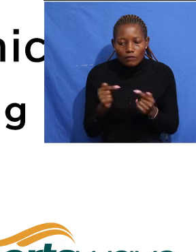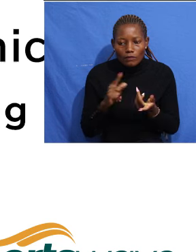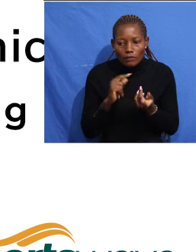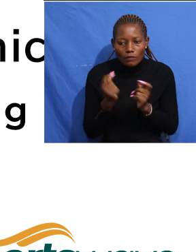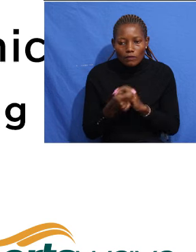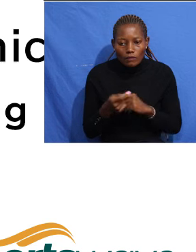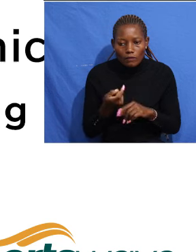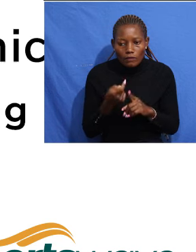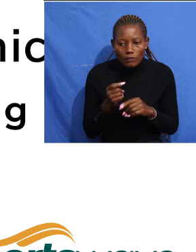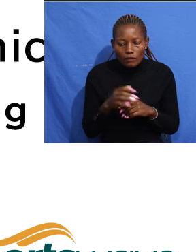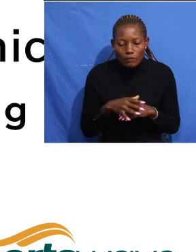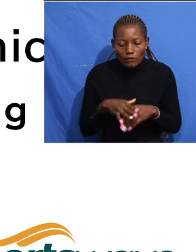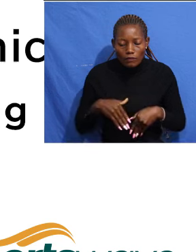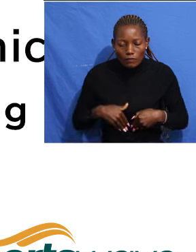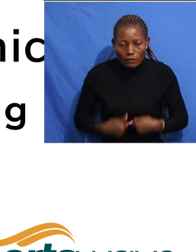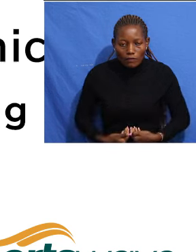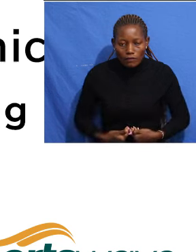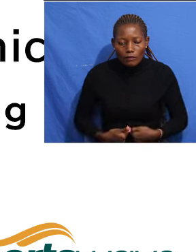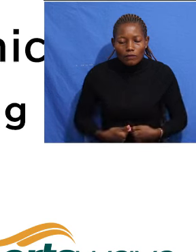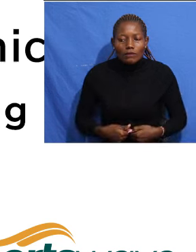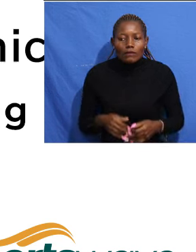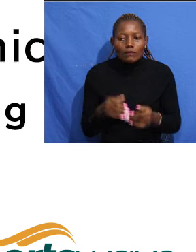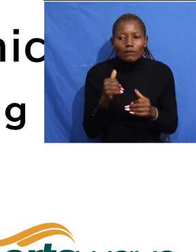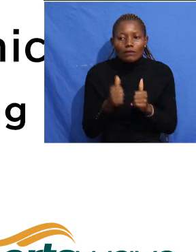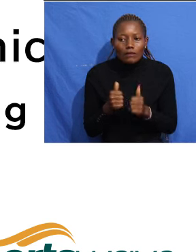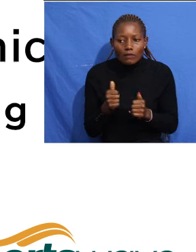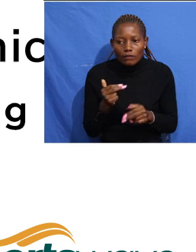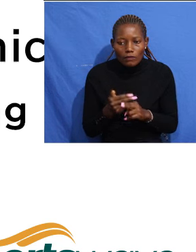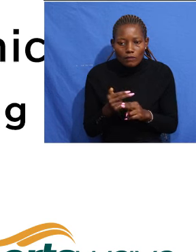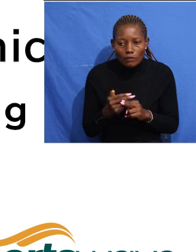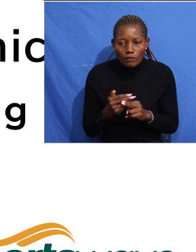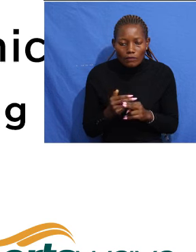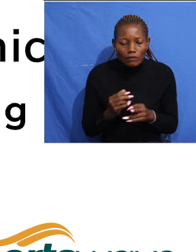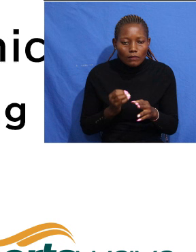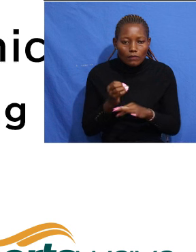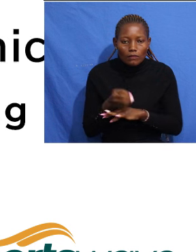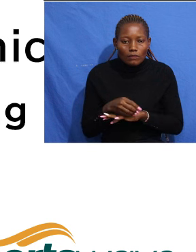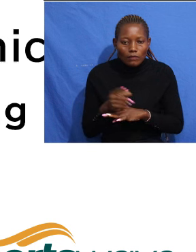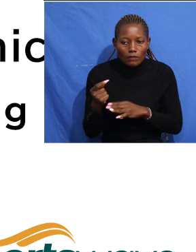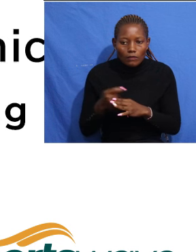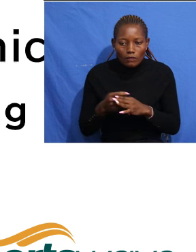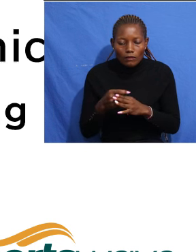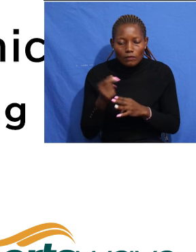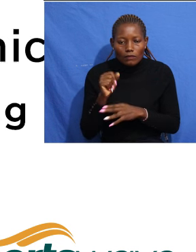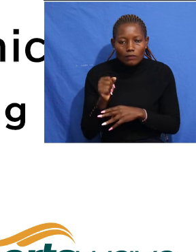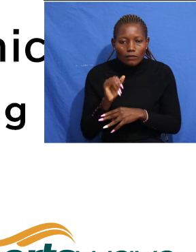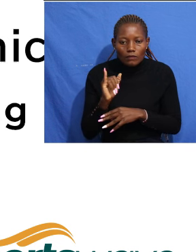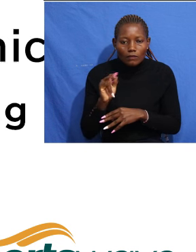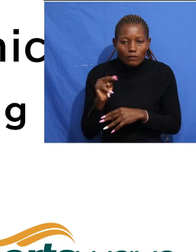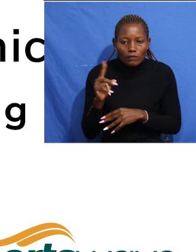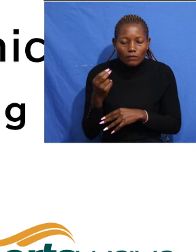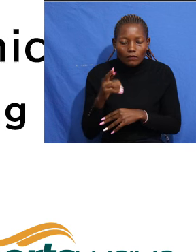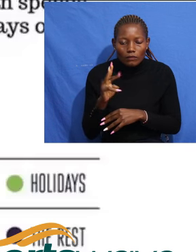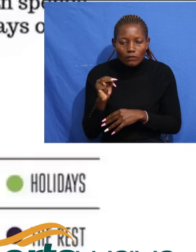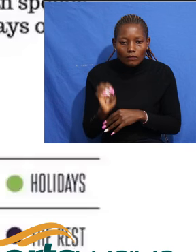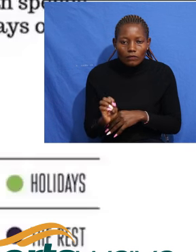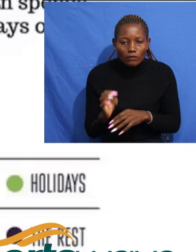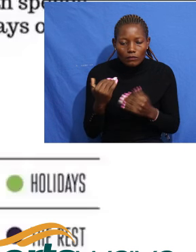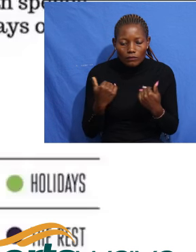acute to chronic fatigue, which is called overtraining syndrome. Sleep is important